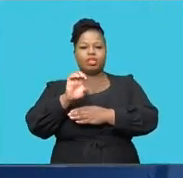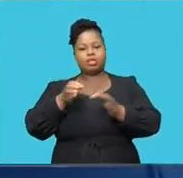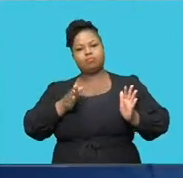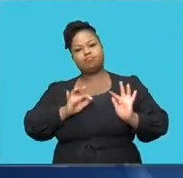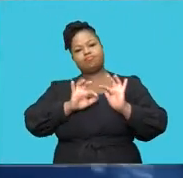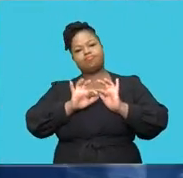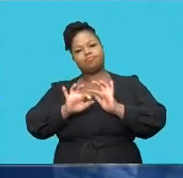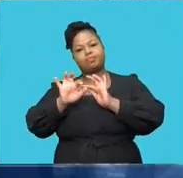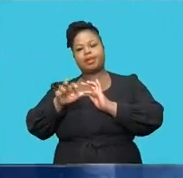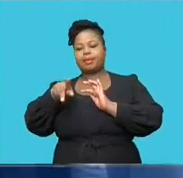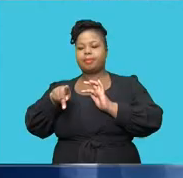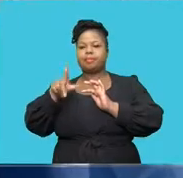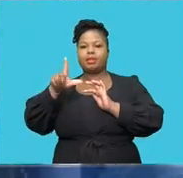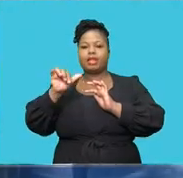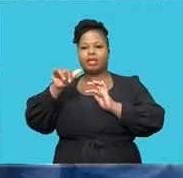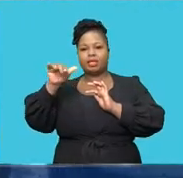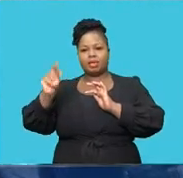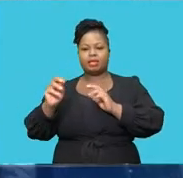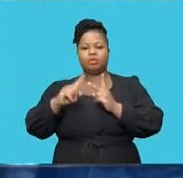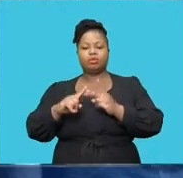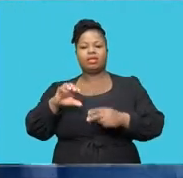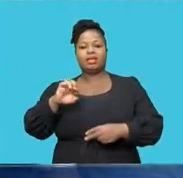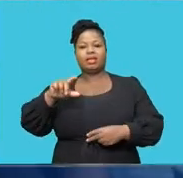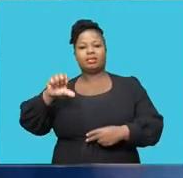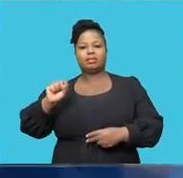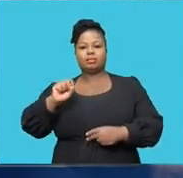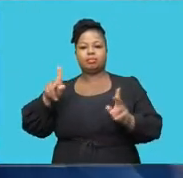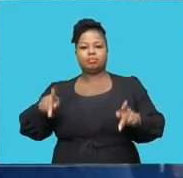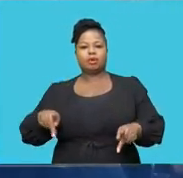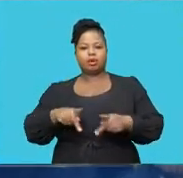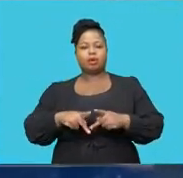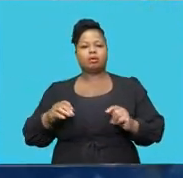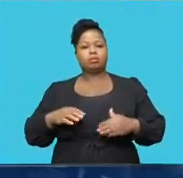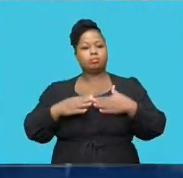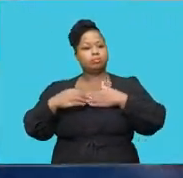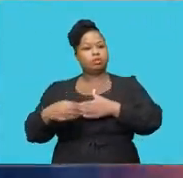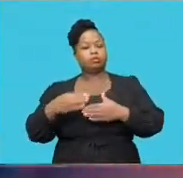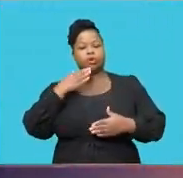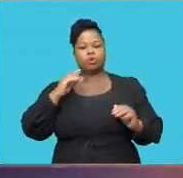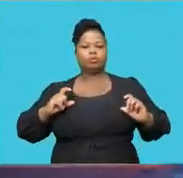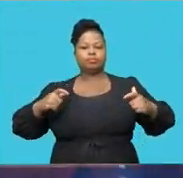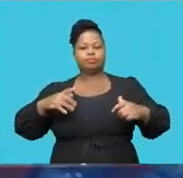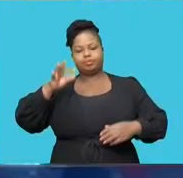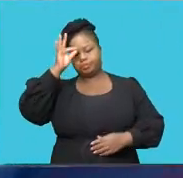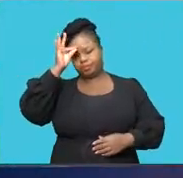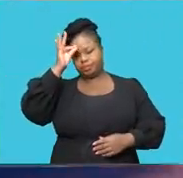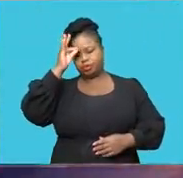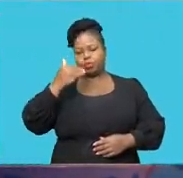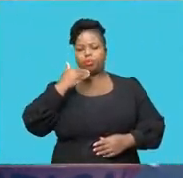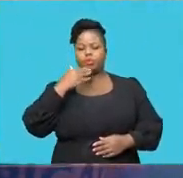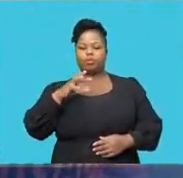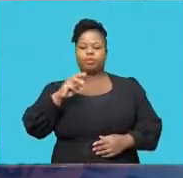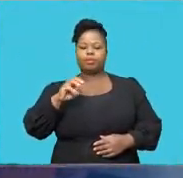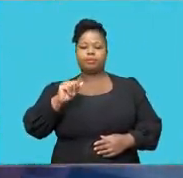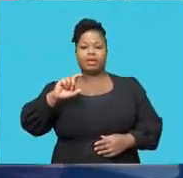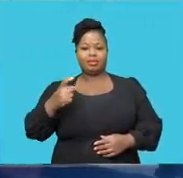icababa e-Ellis Park nalapho khona bezomthetho ebebeholwa ukomishana wamapolisa kwisifunda uMajor General Max